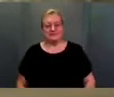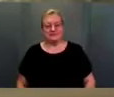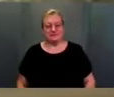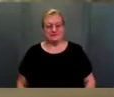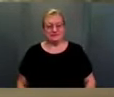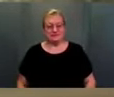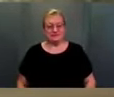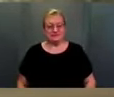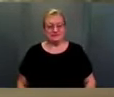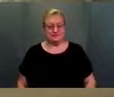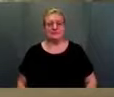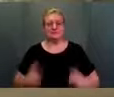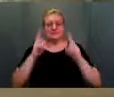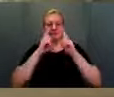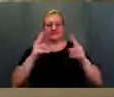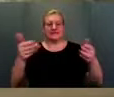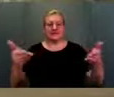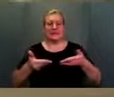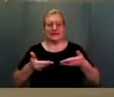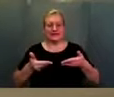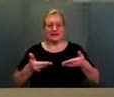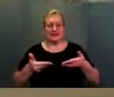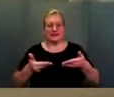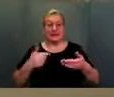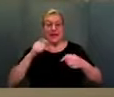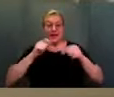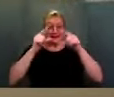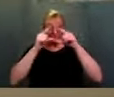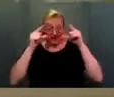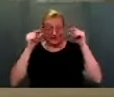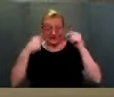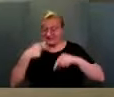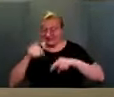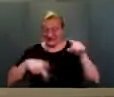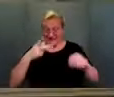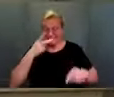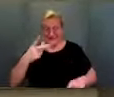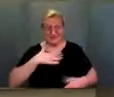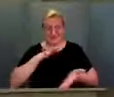Distinguished guests, hold on, I need the glasses because I can't see.